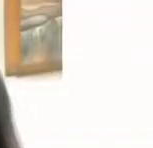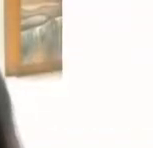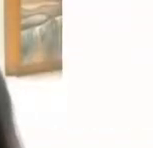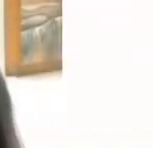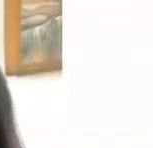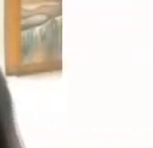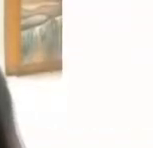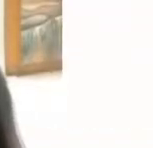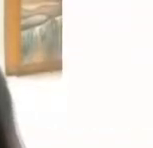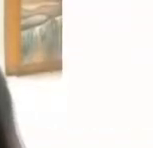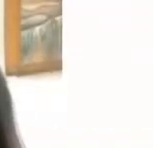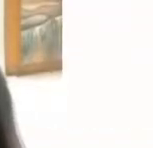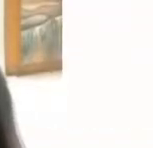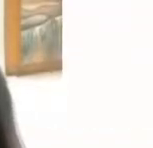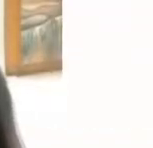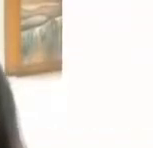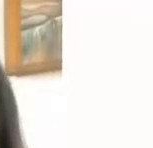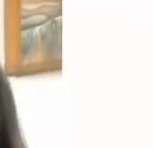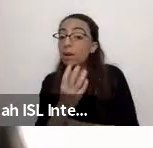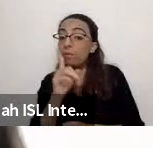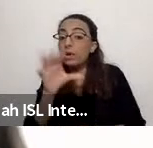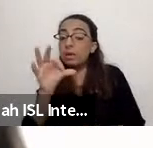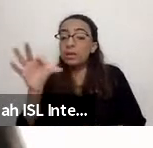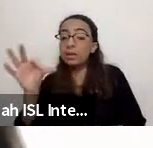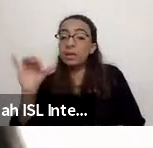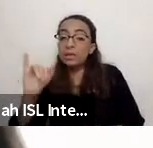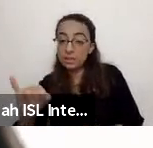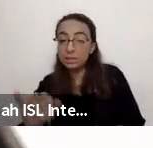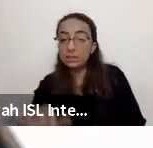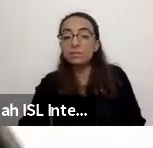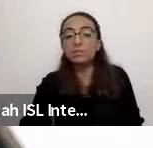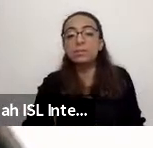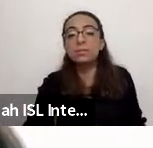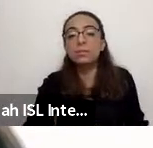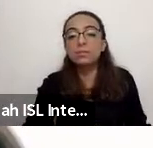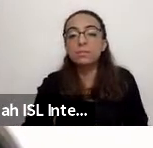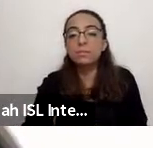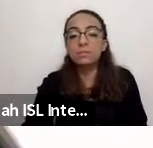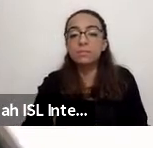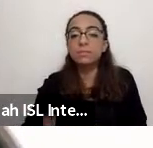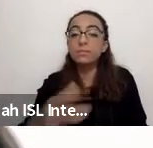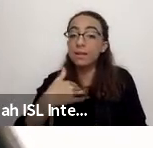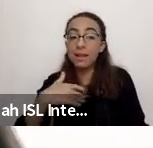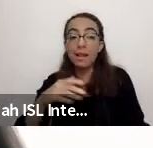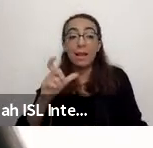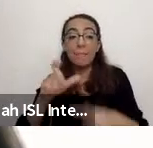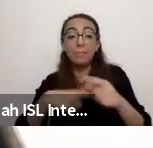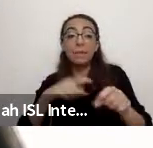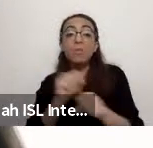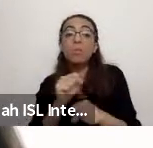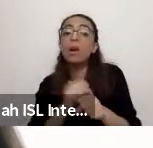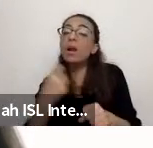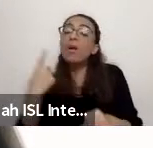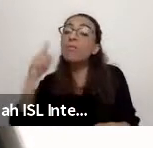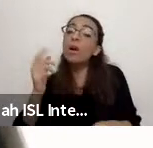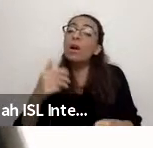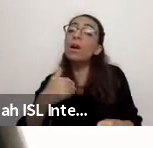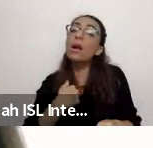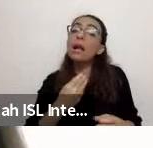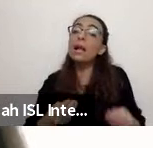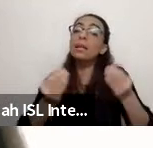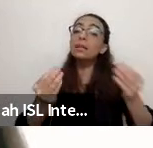Founded in 1996, Atmanirbhar Ek Challenge has been working relentlessly in the field of